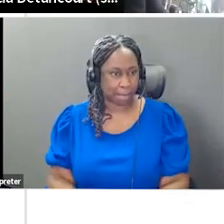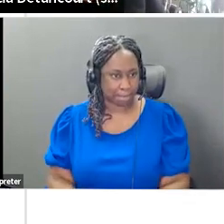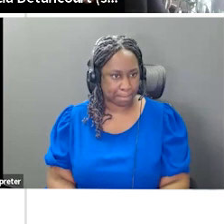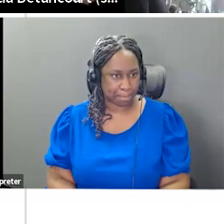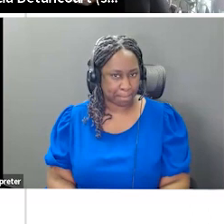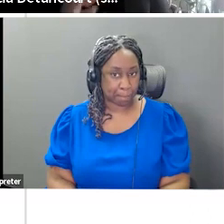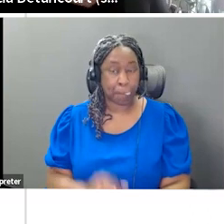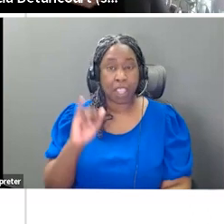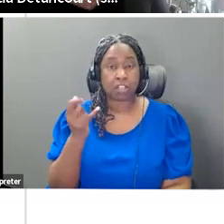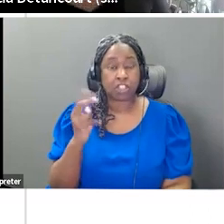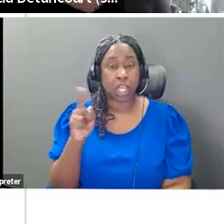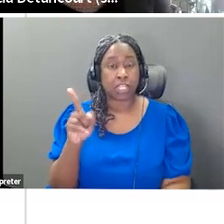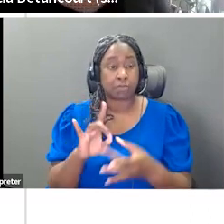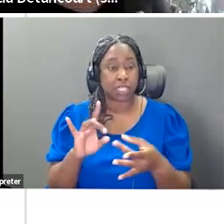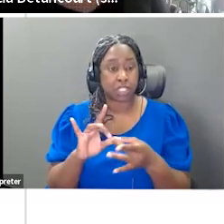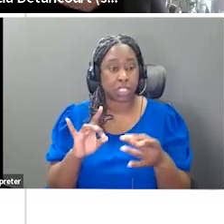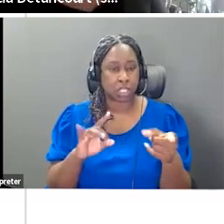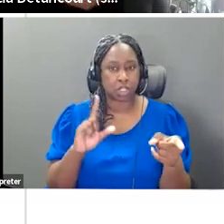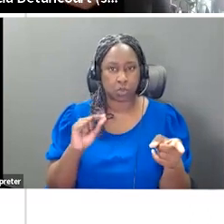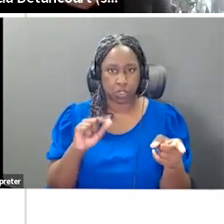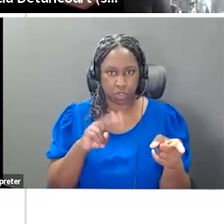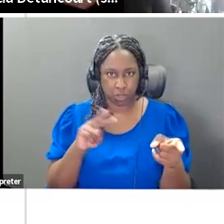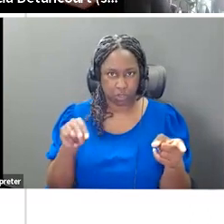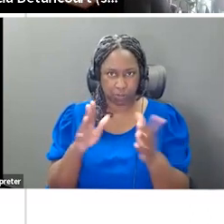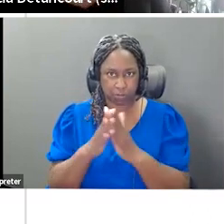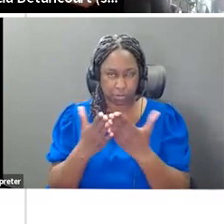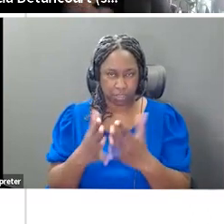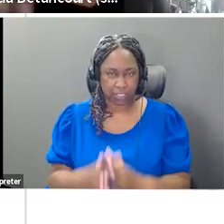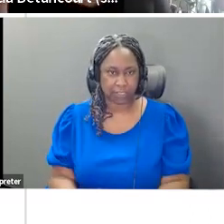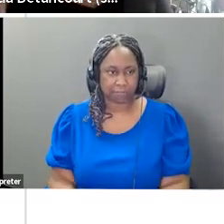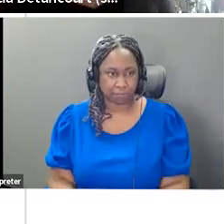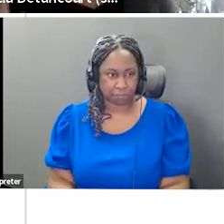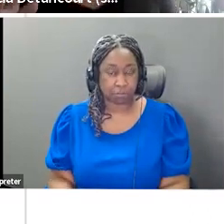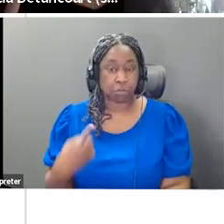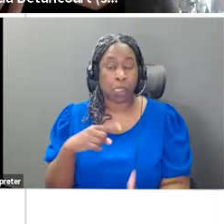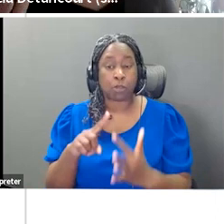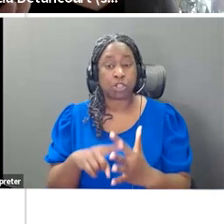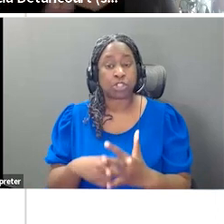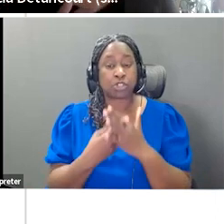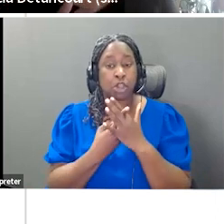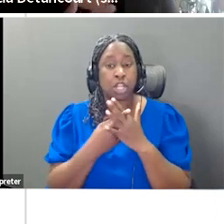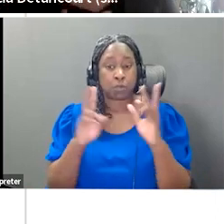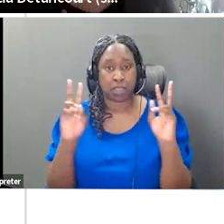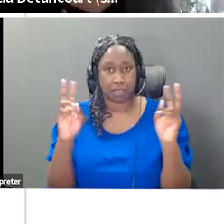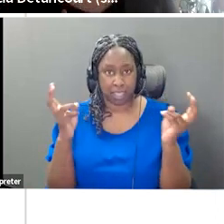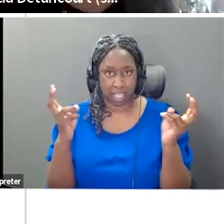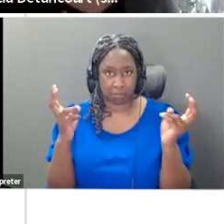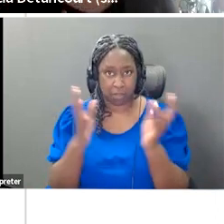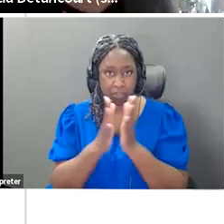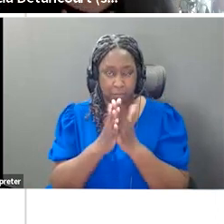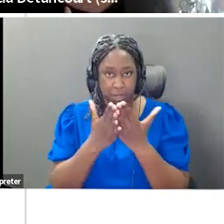So as John mentioned, this is the 2022 book, and we started out with the theme of the